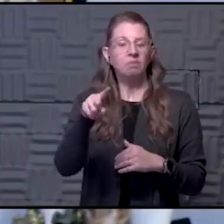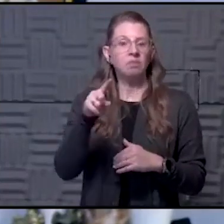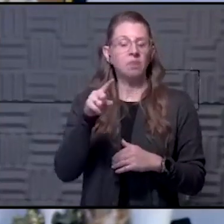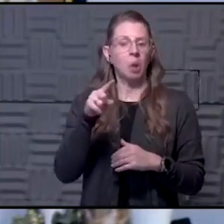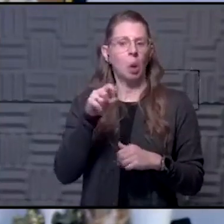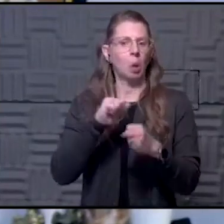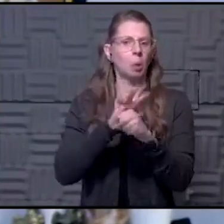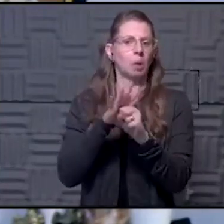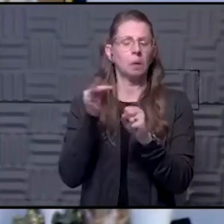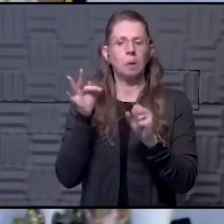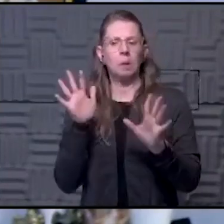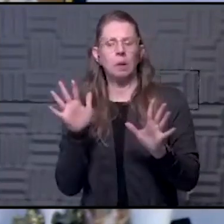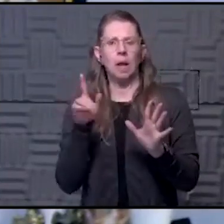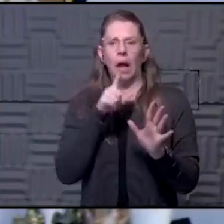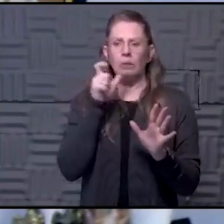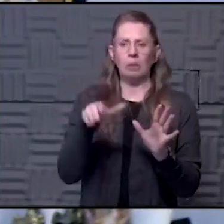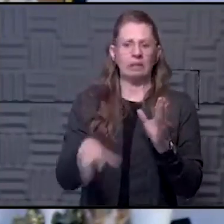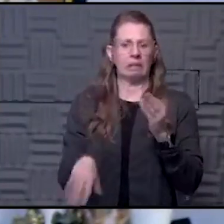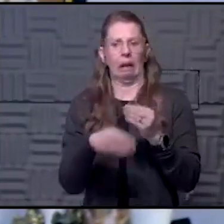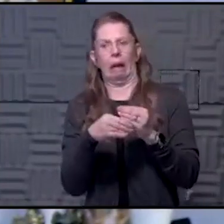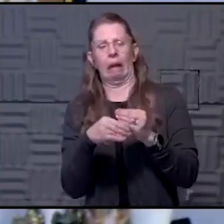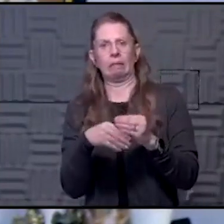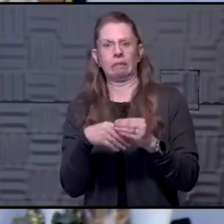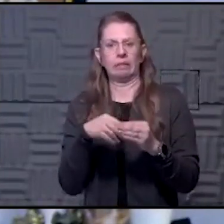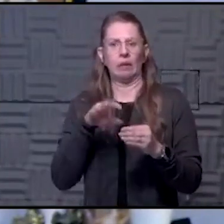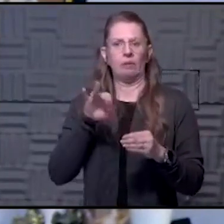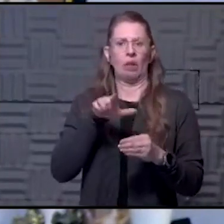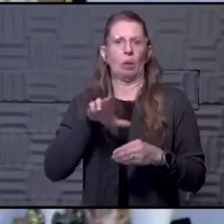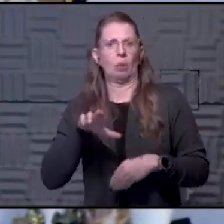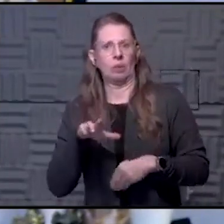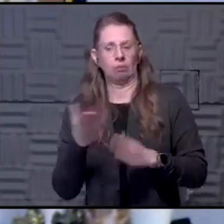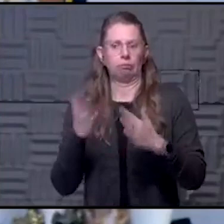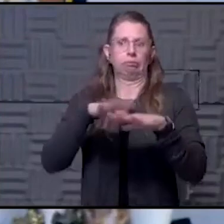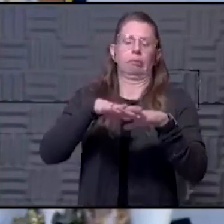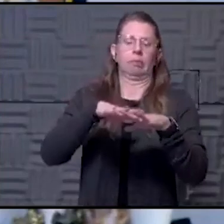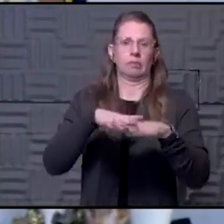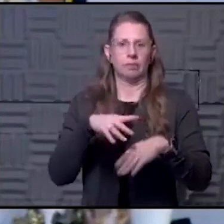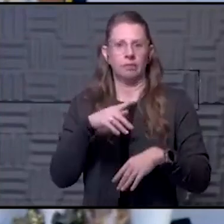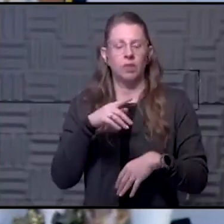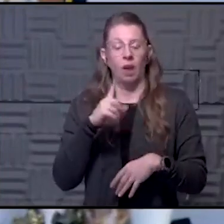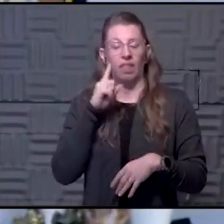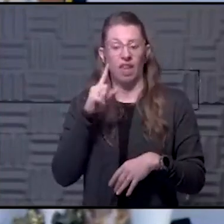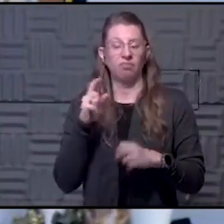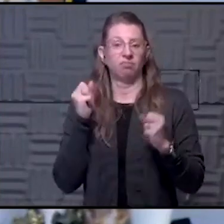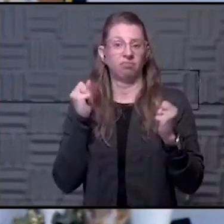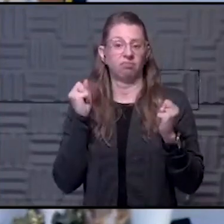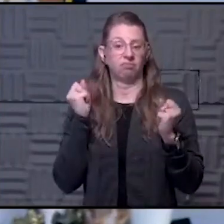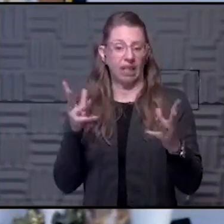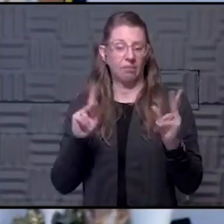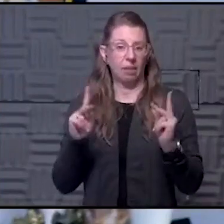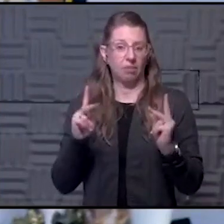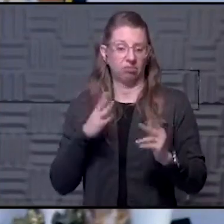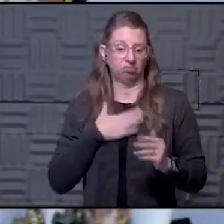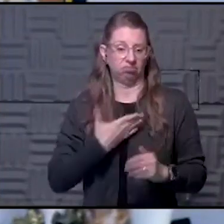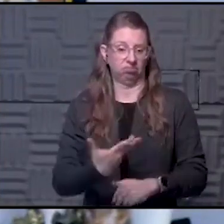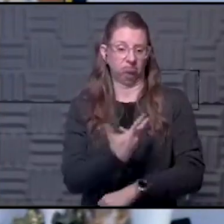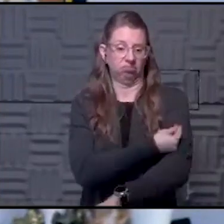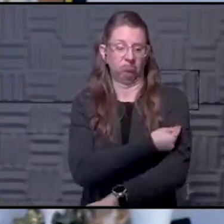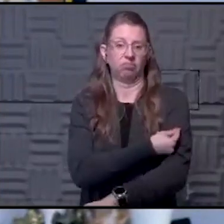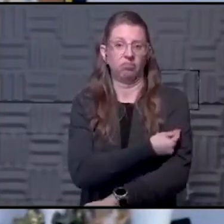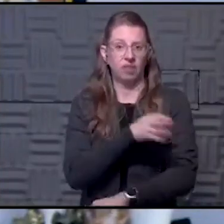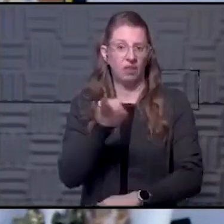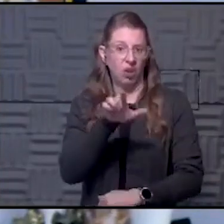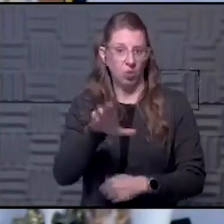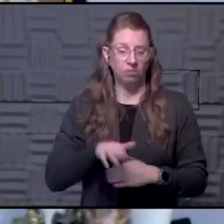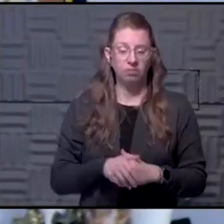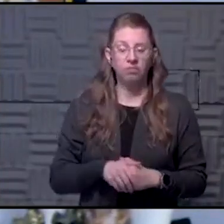with COVID-19, I don't need to add insult to injury. So I think there was good uptake of the vaccine. But there has been essentially no